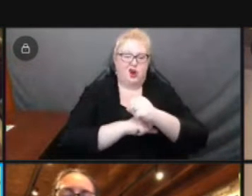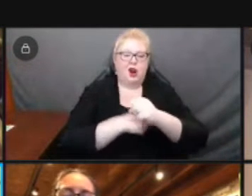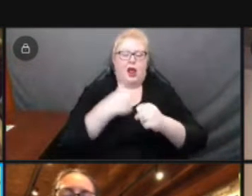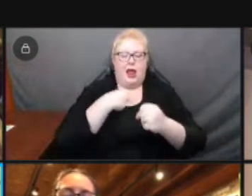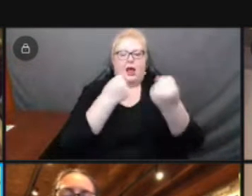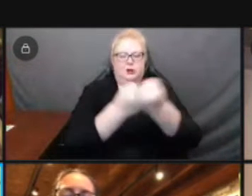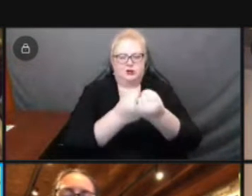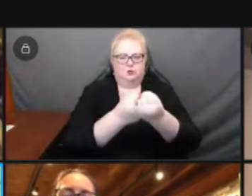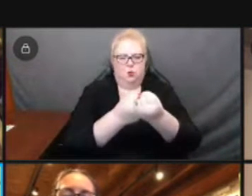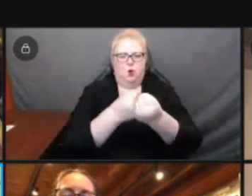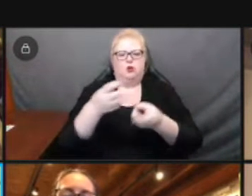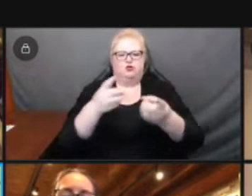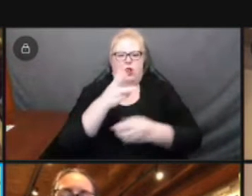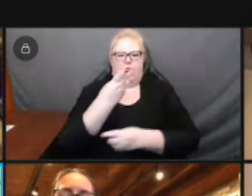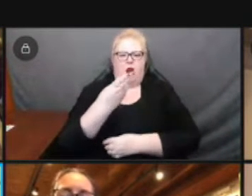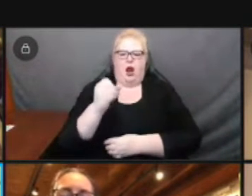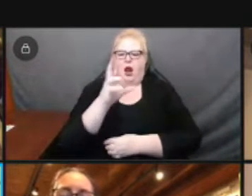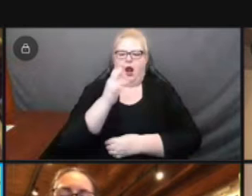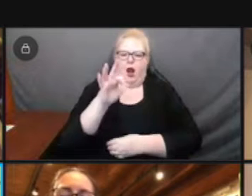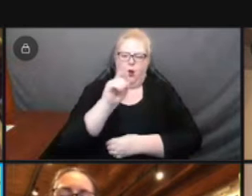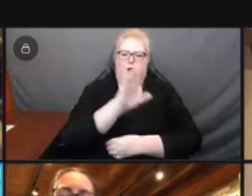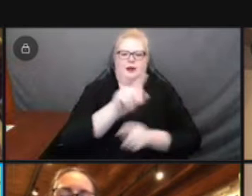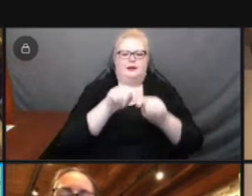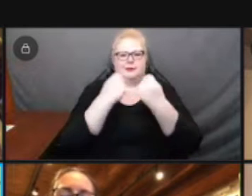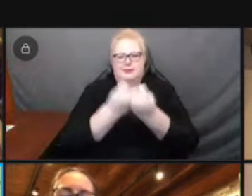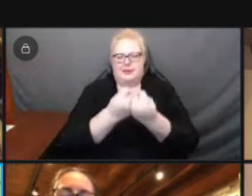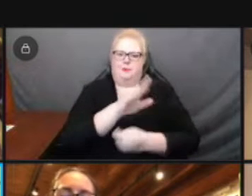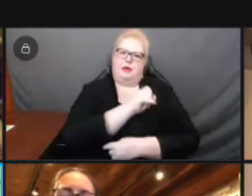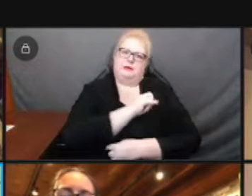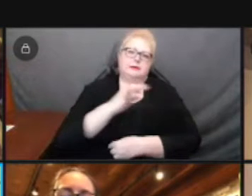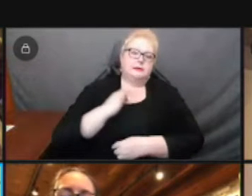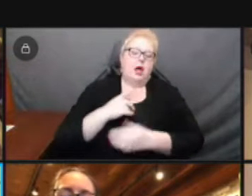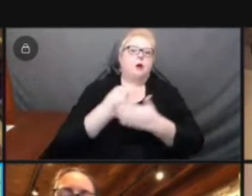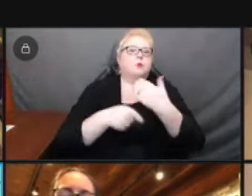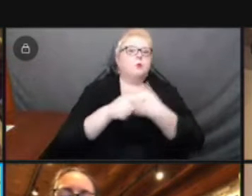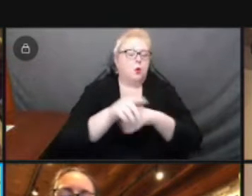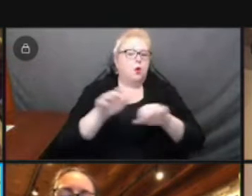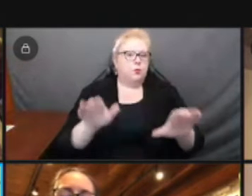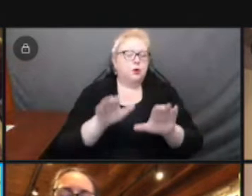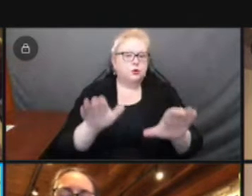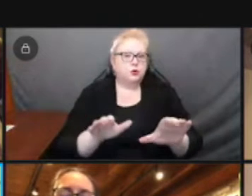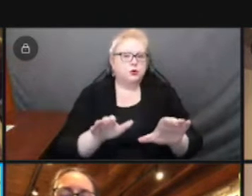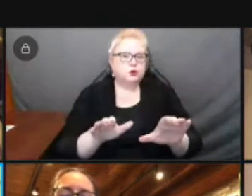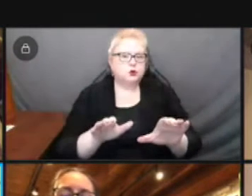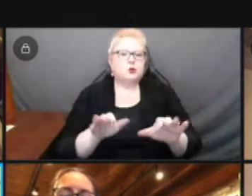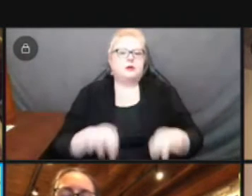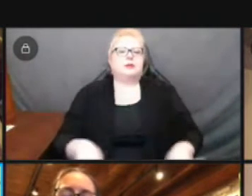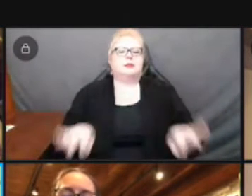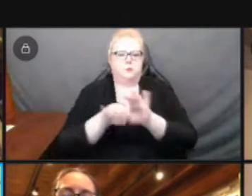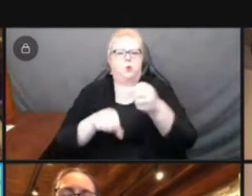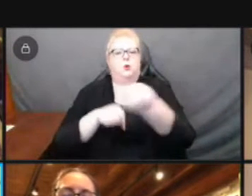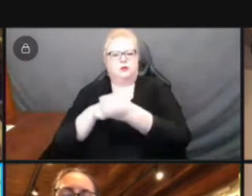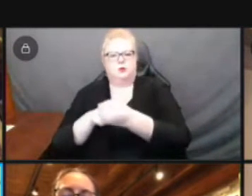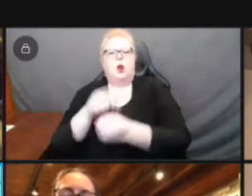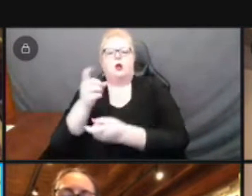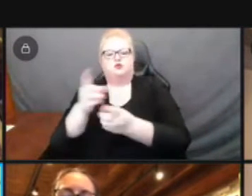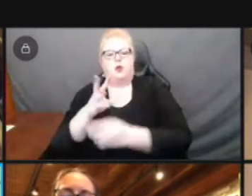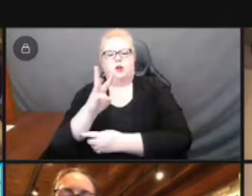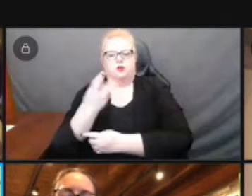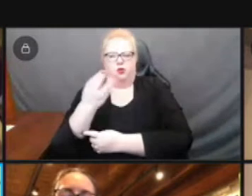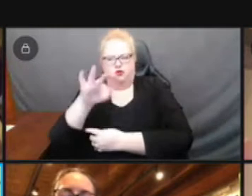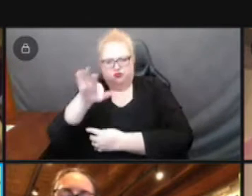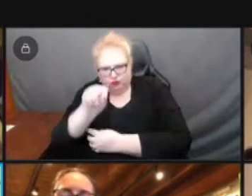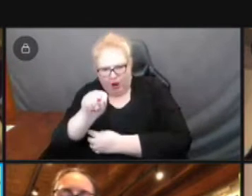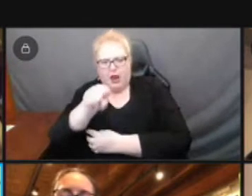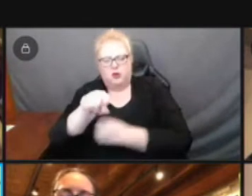Support Director Howard and his team and his staff and what they're doing. And I support Director Wright and her following